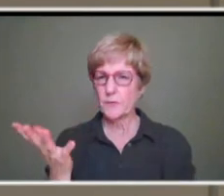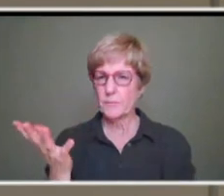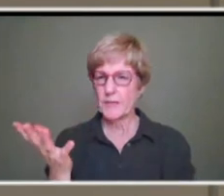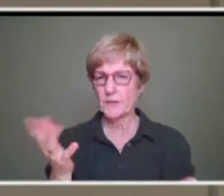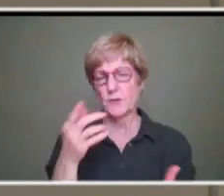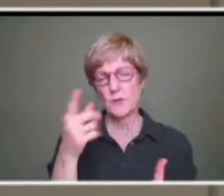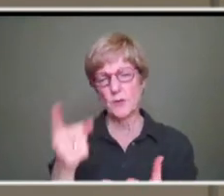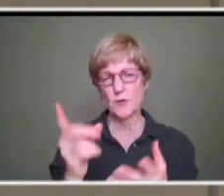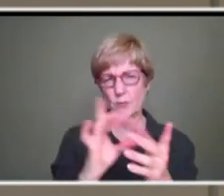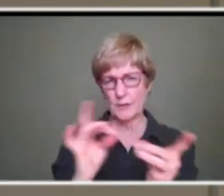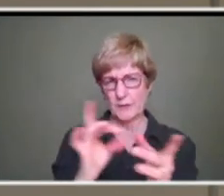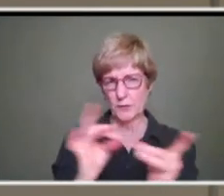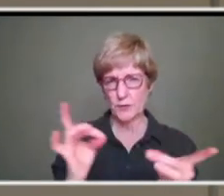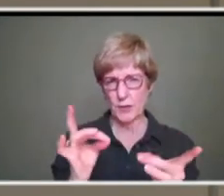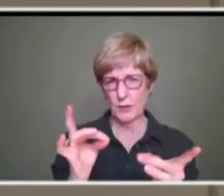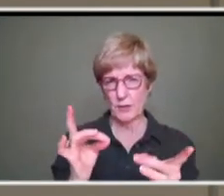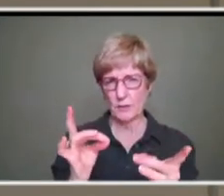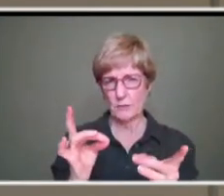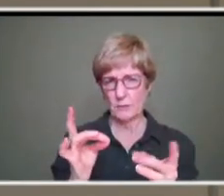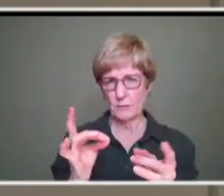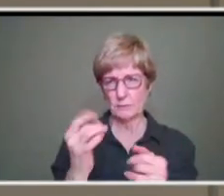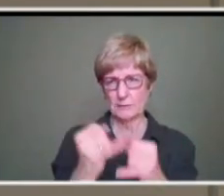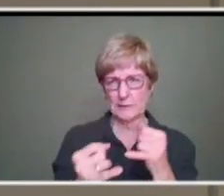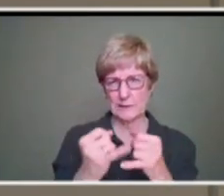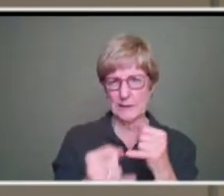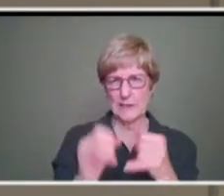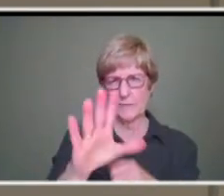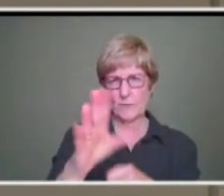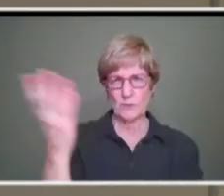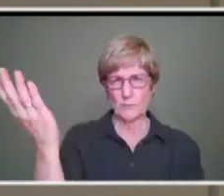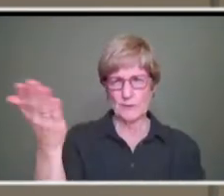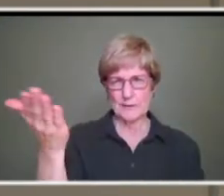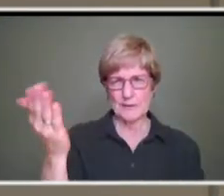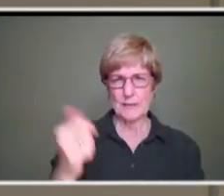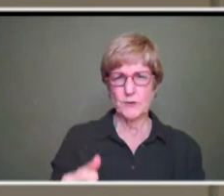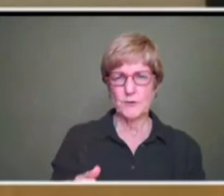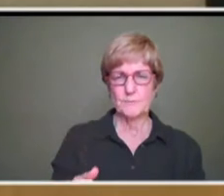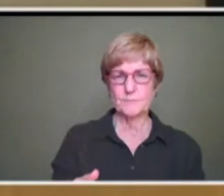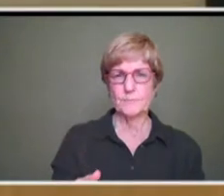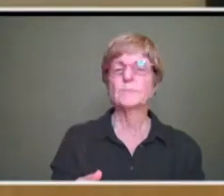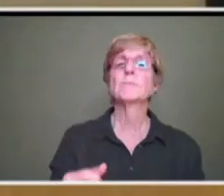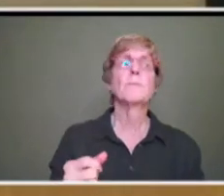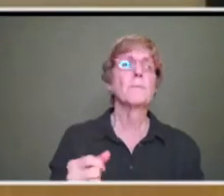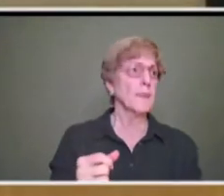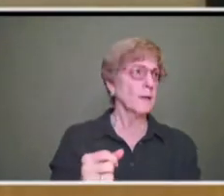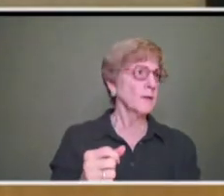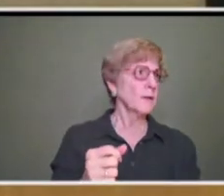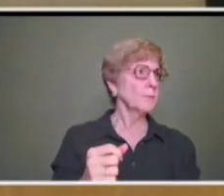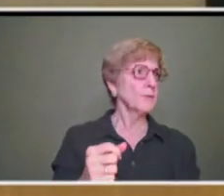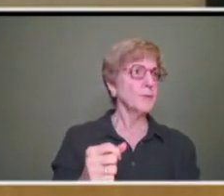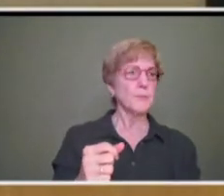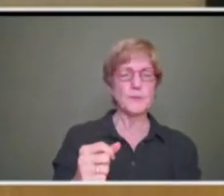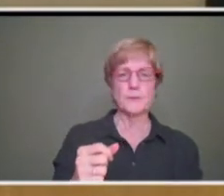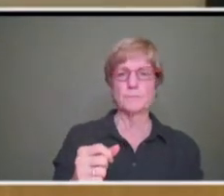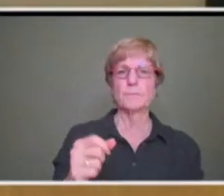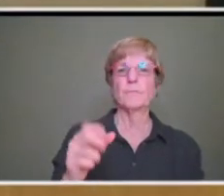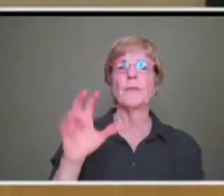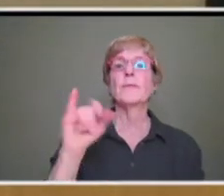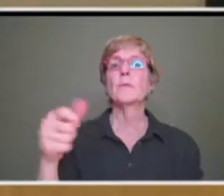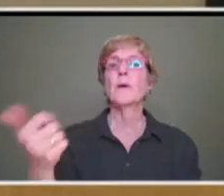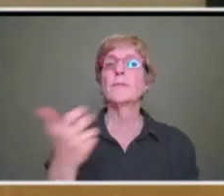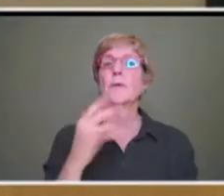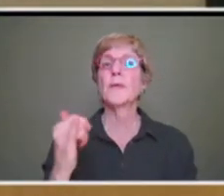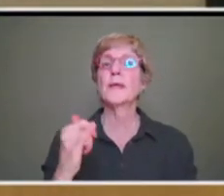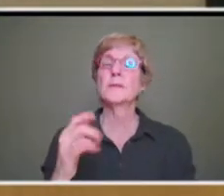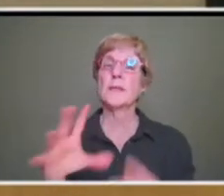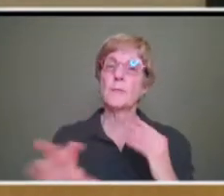sharing at the very end of your presentation yeah well at the end was just commitments that are made we're also contributing towards